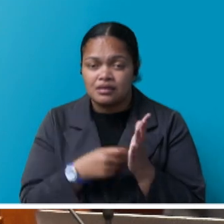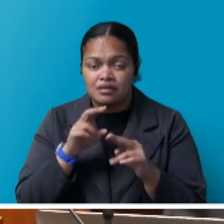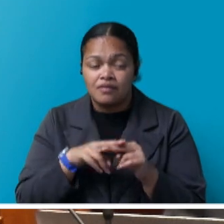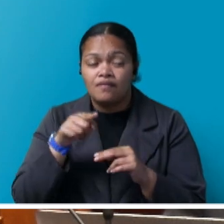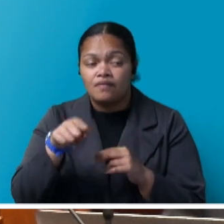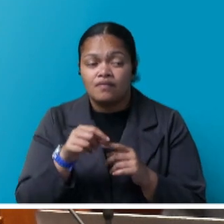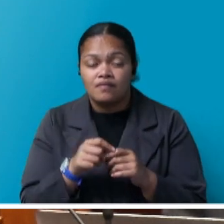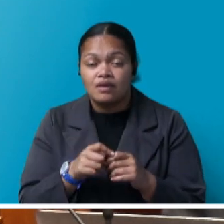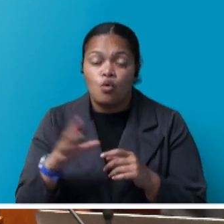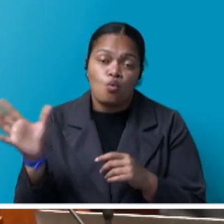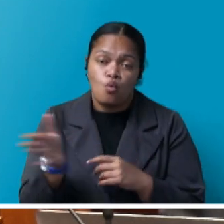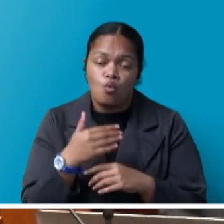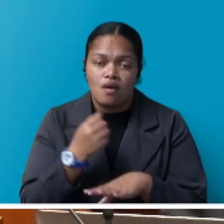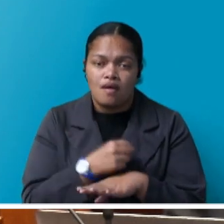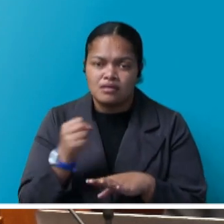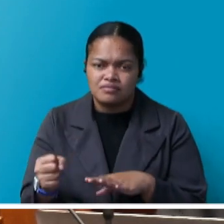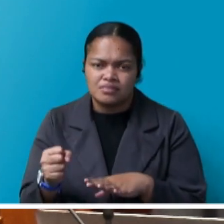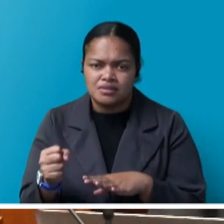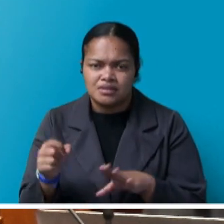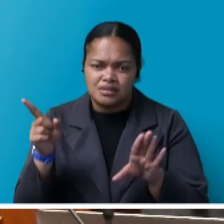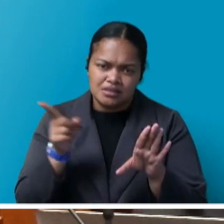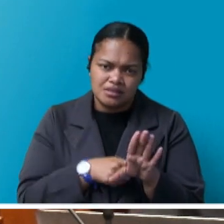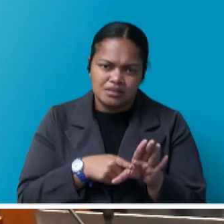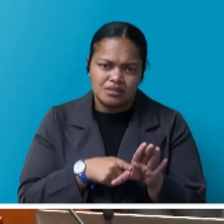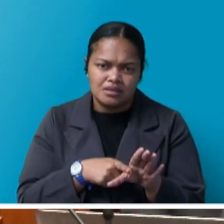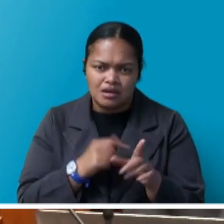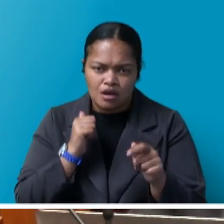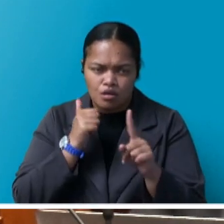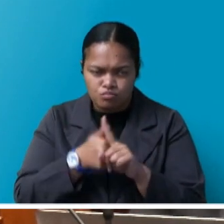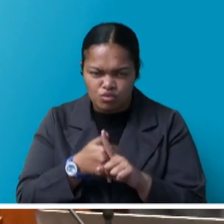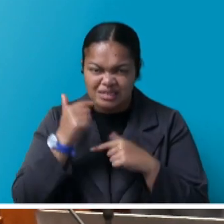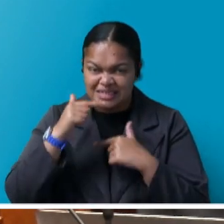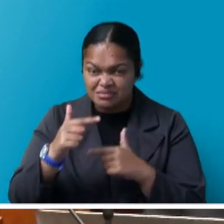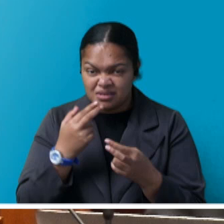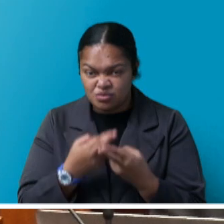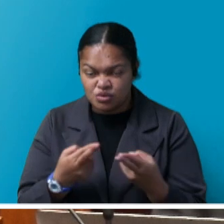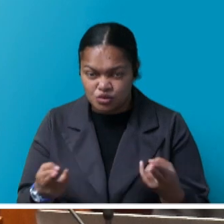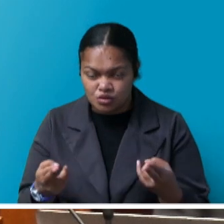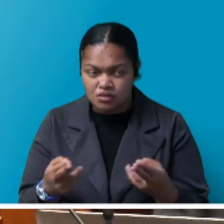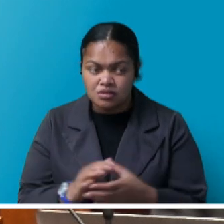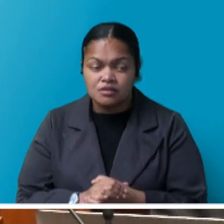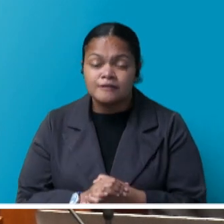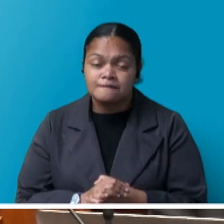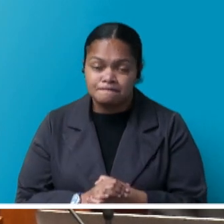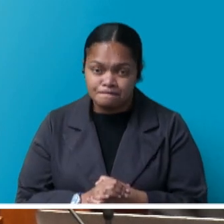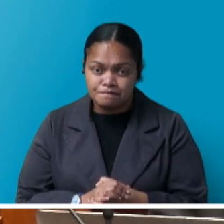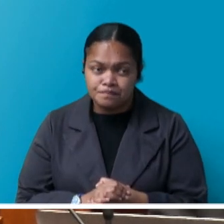institutionalizing the whole-of-government integrated approach given the limitation of resources, given the limitation of the